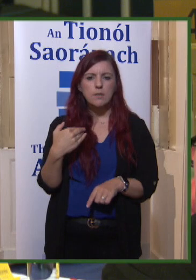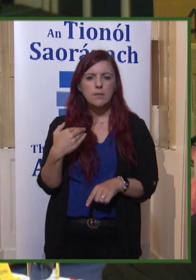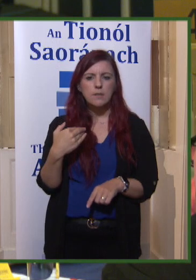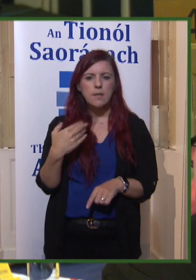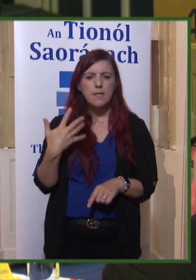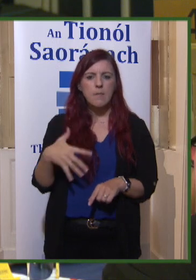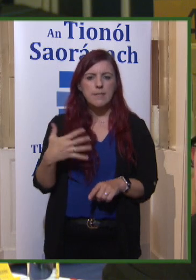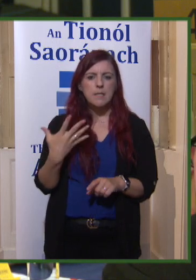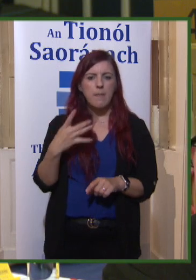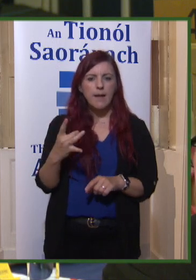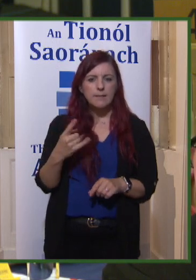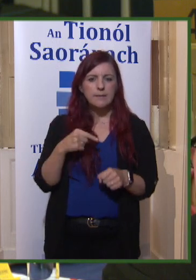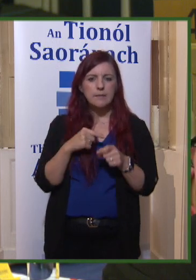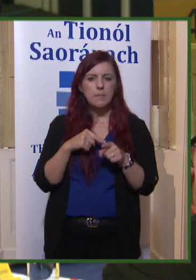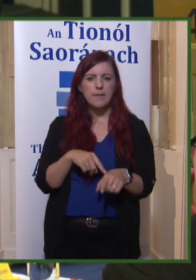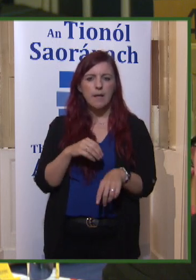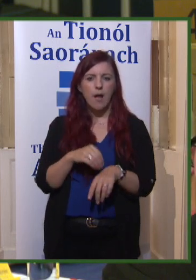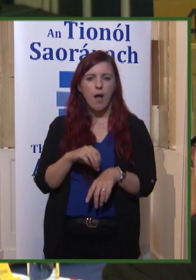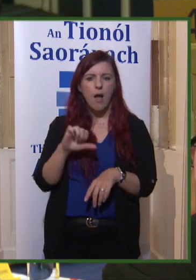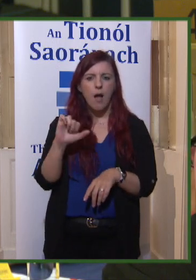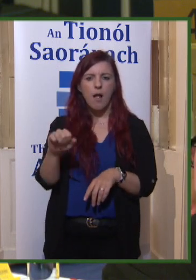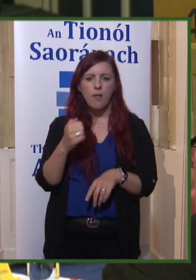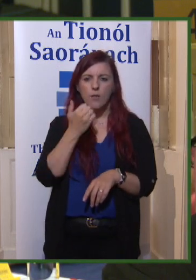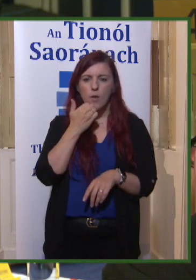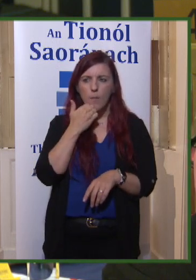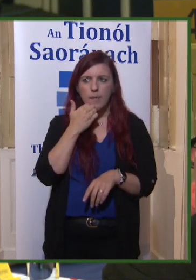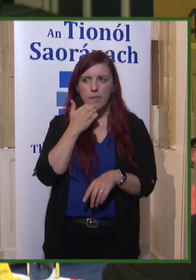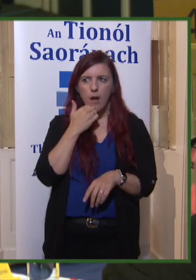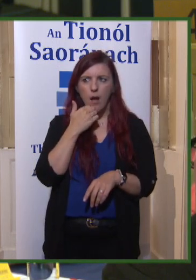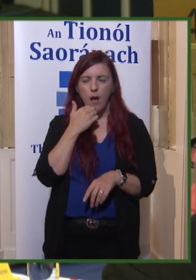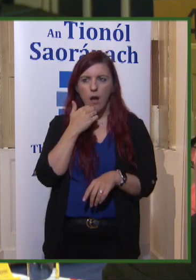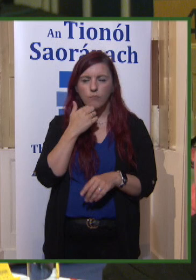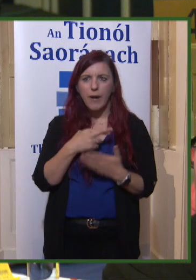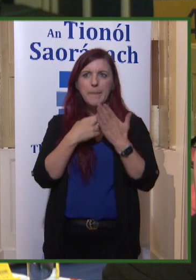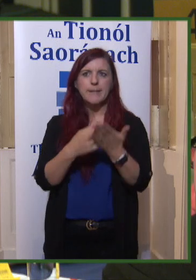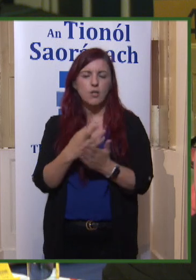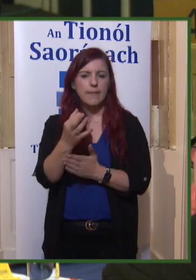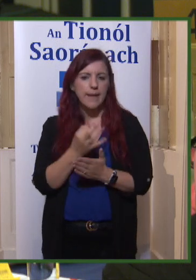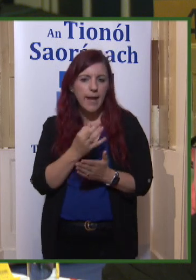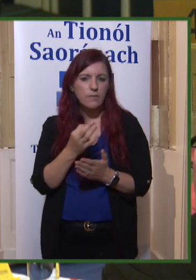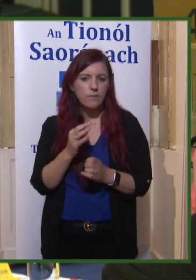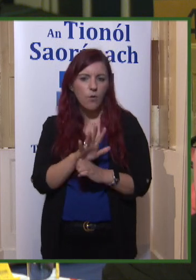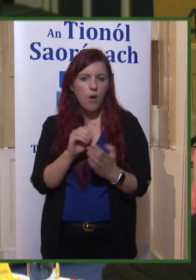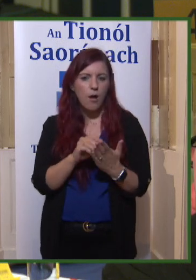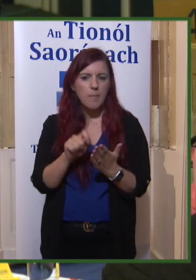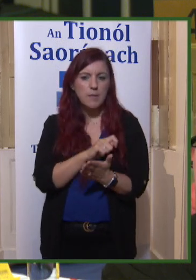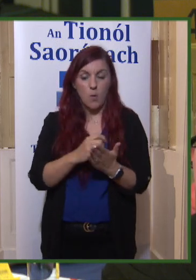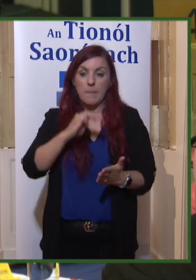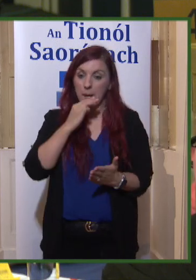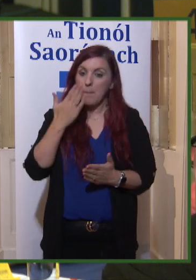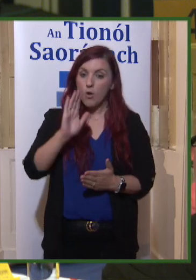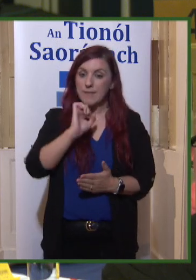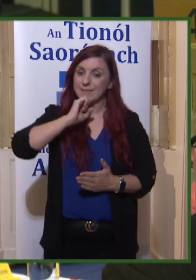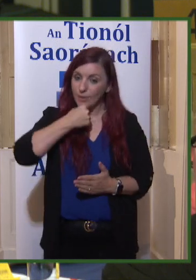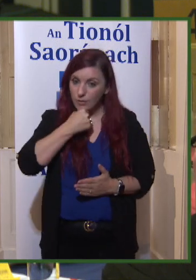expenses back depending on the quota that they get, and certainly get the deposit back. So they would have to be serious and reach a certain